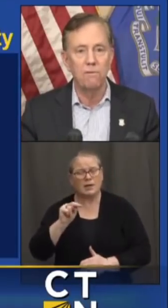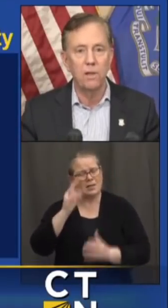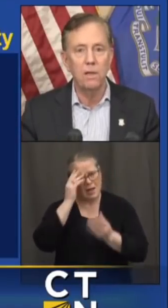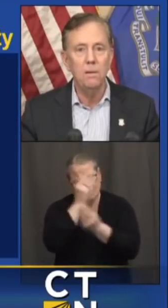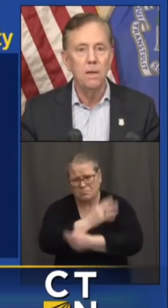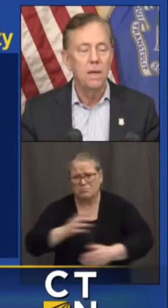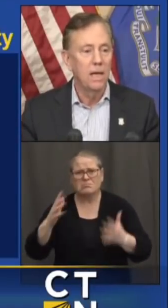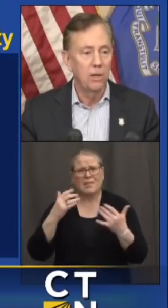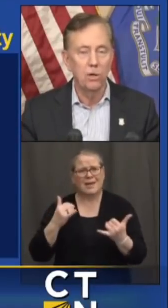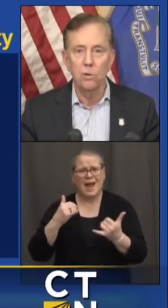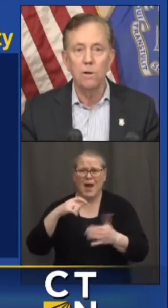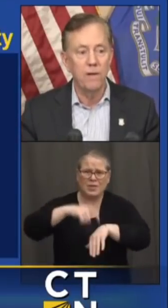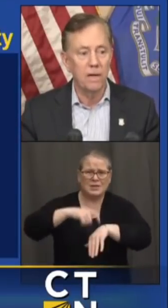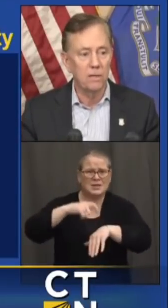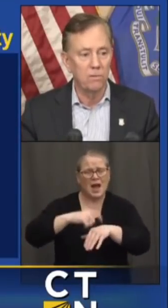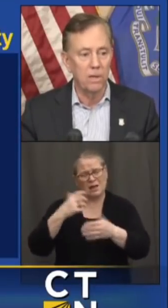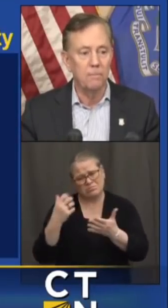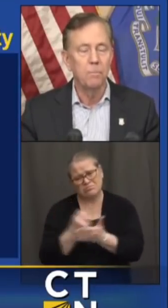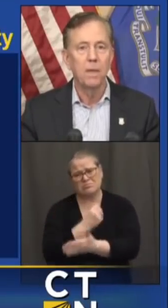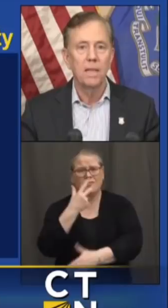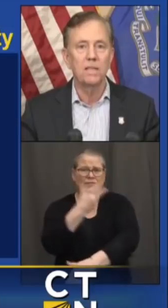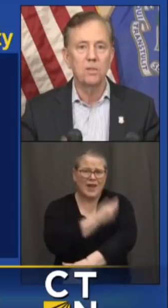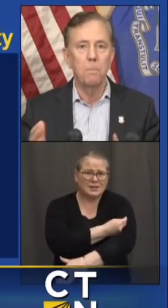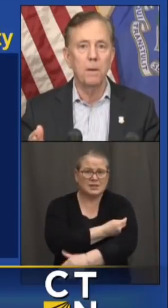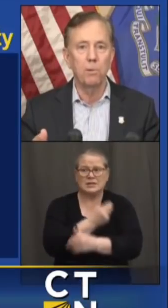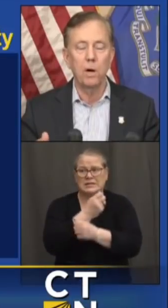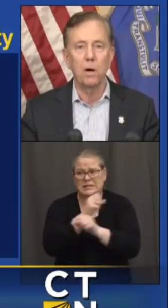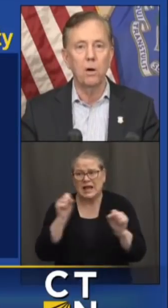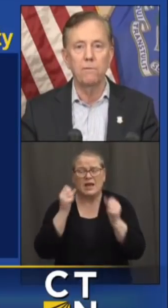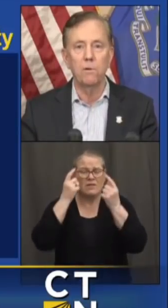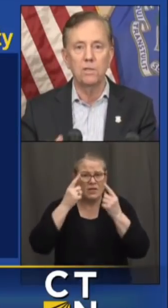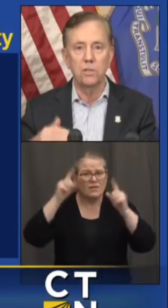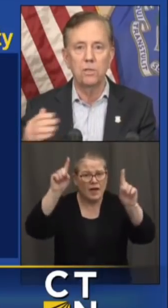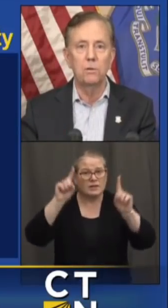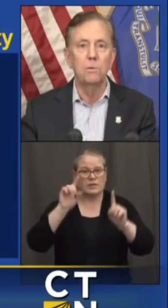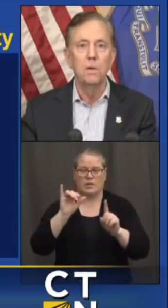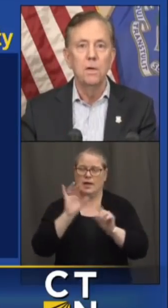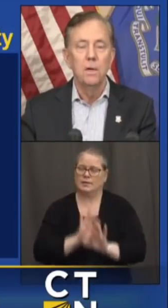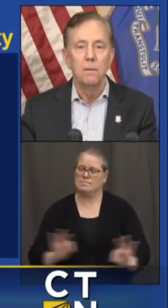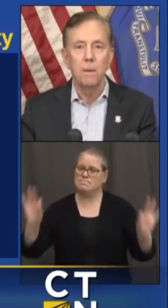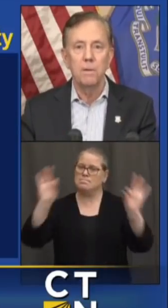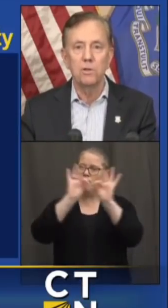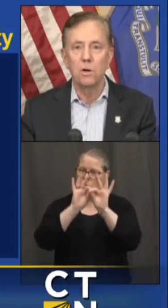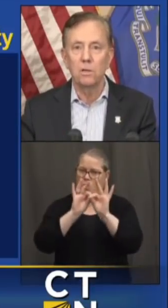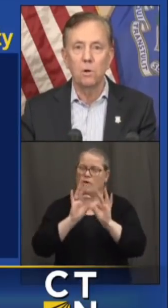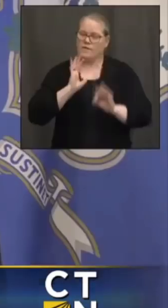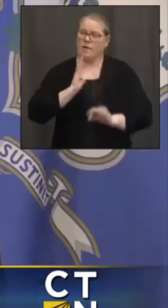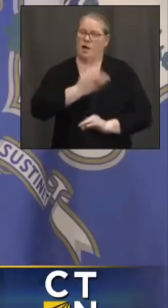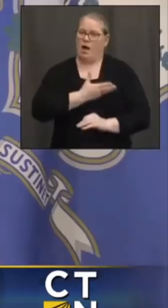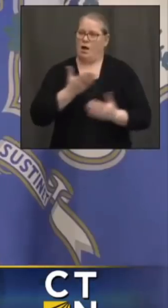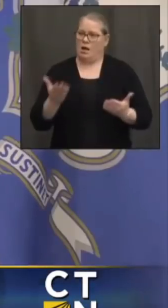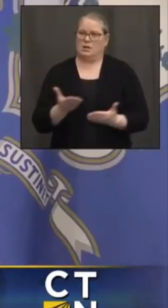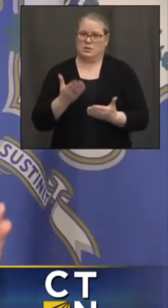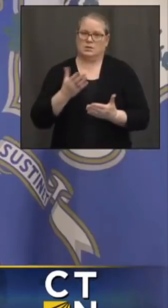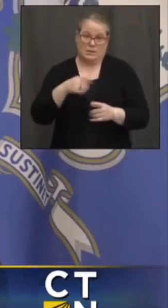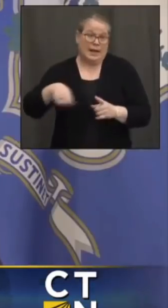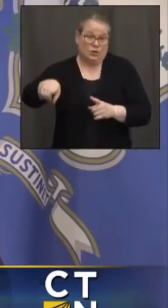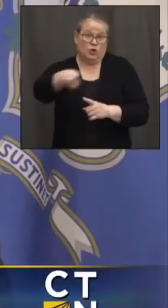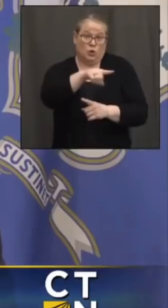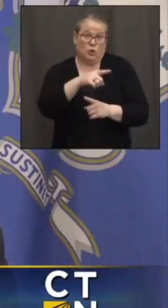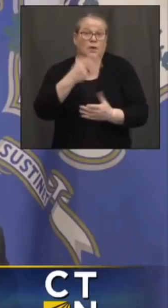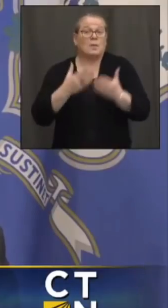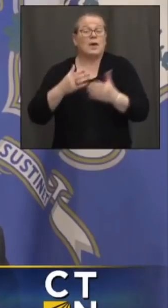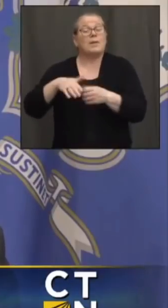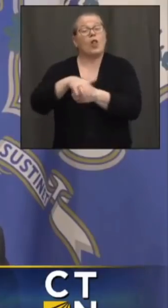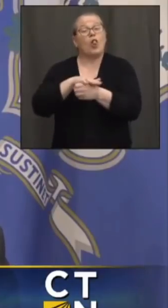it safely and you can do it effectively. And that's a big priority for us. And you maybe saw local TV, you know, we had